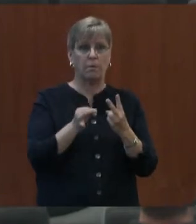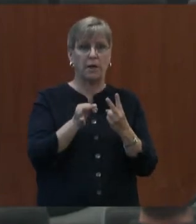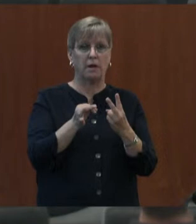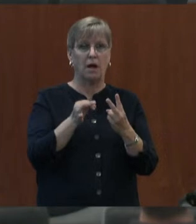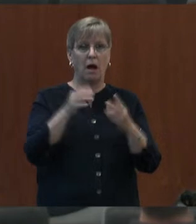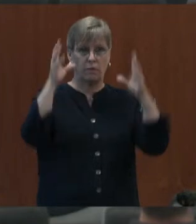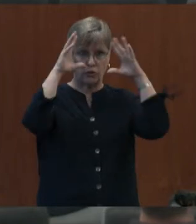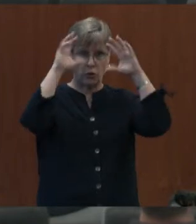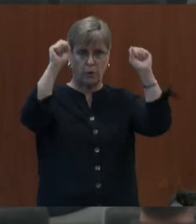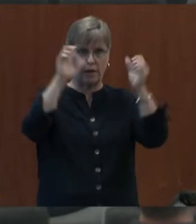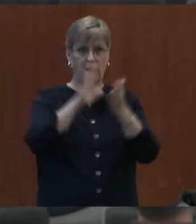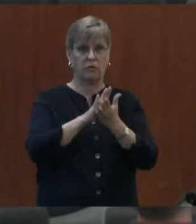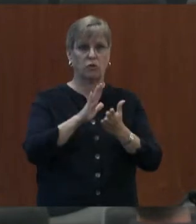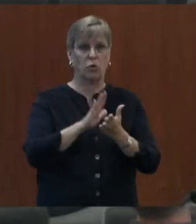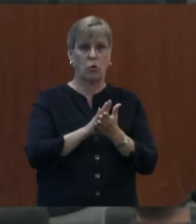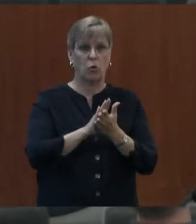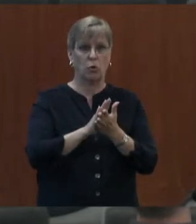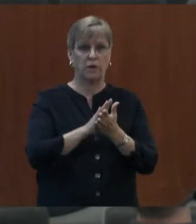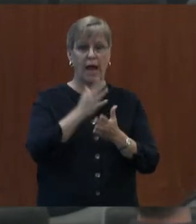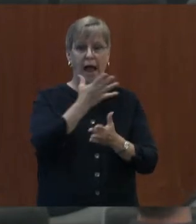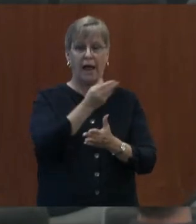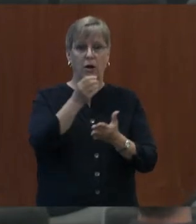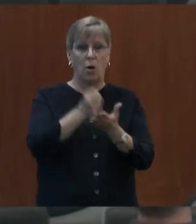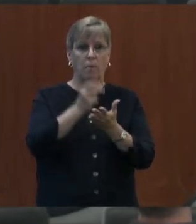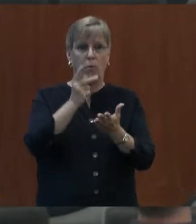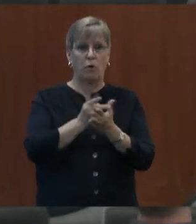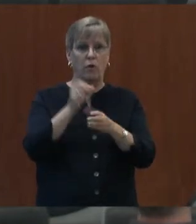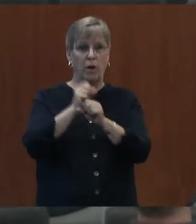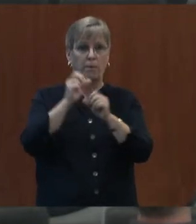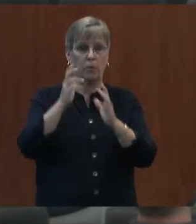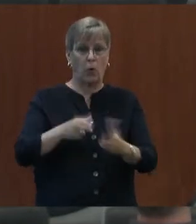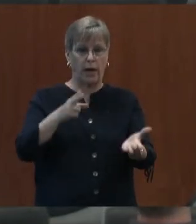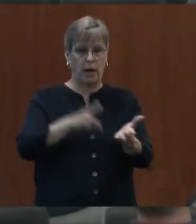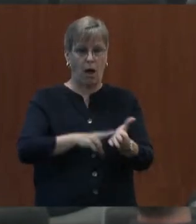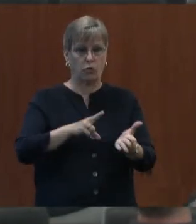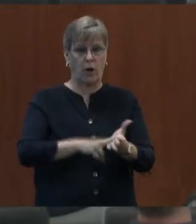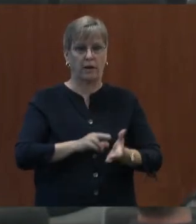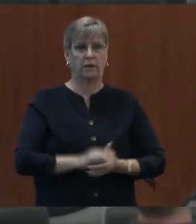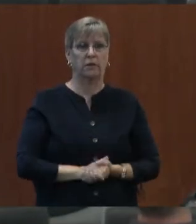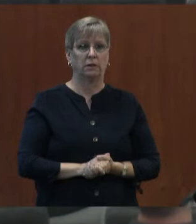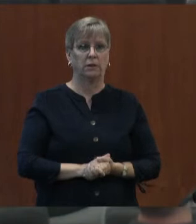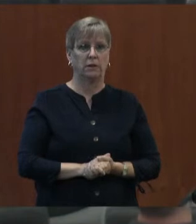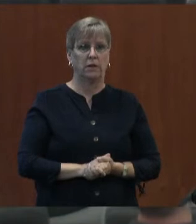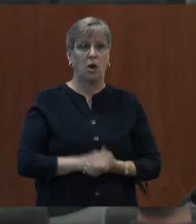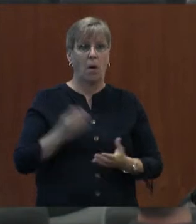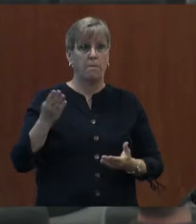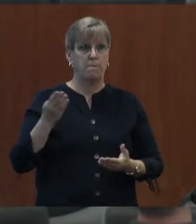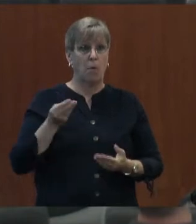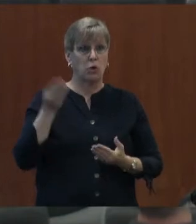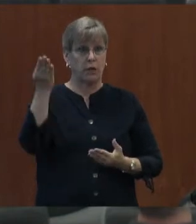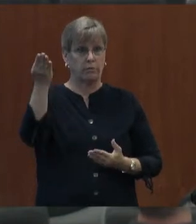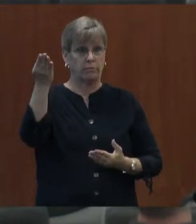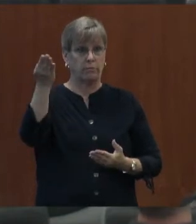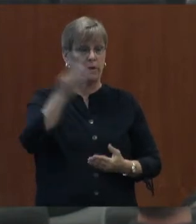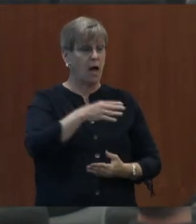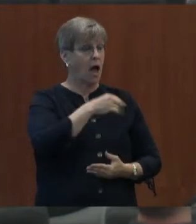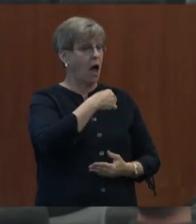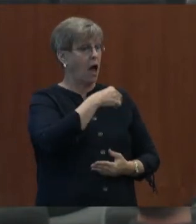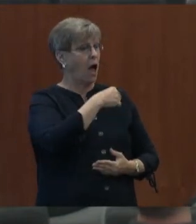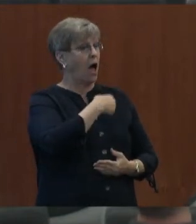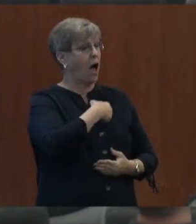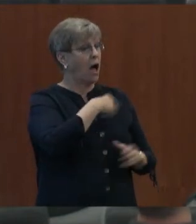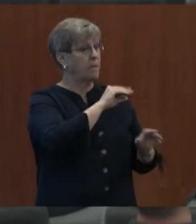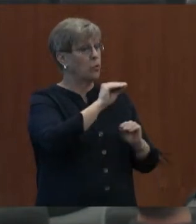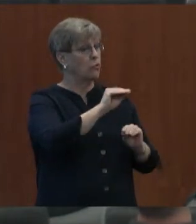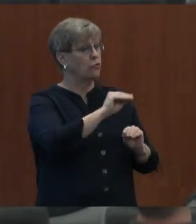the superintendent of schools and the approval of the employee contract. Is there a motion? Madam President, I move